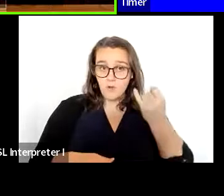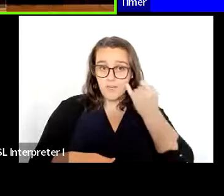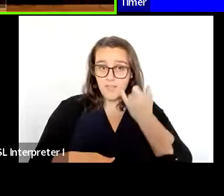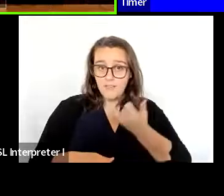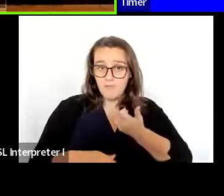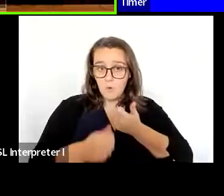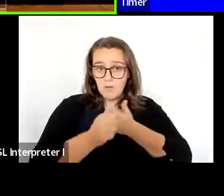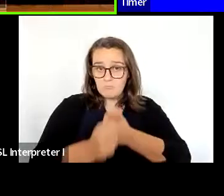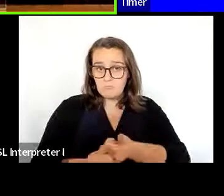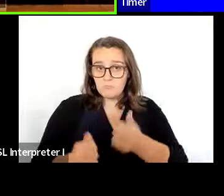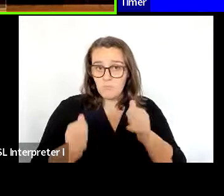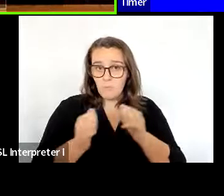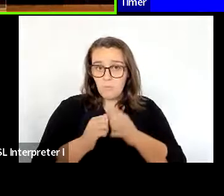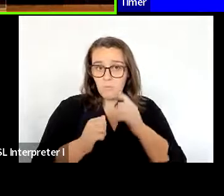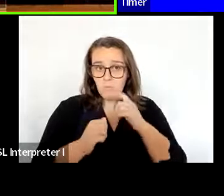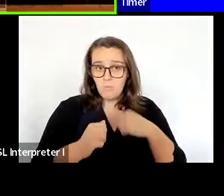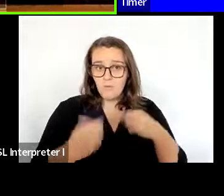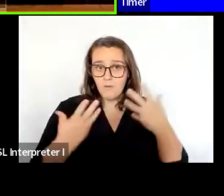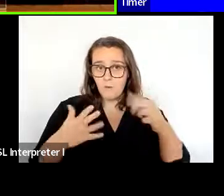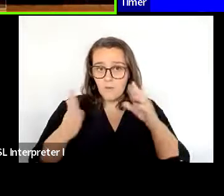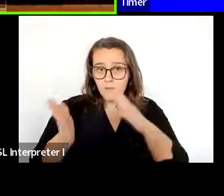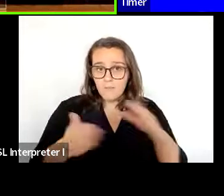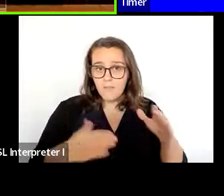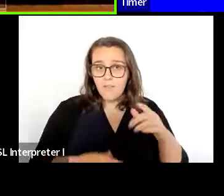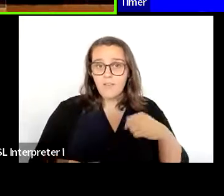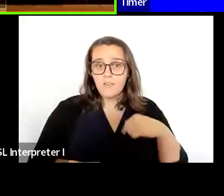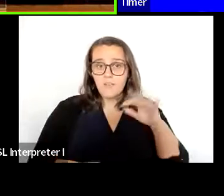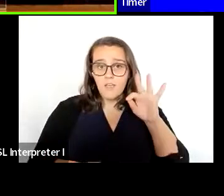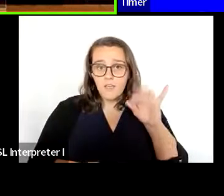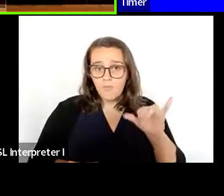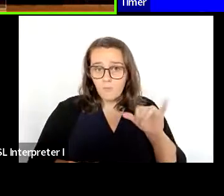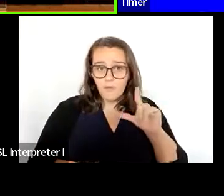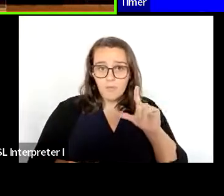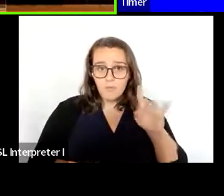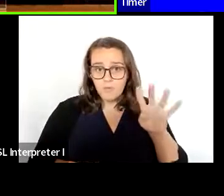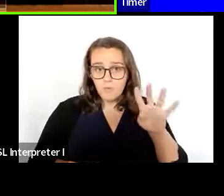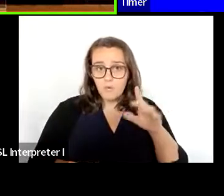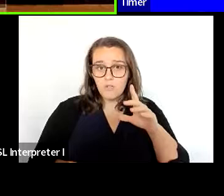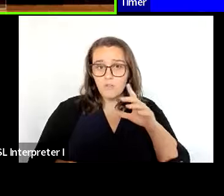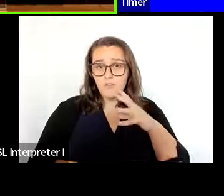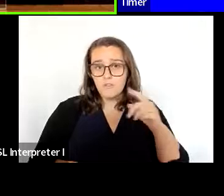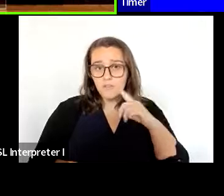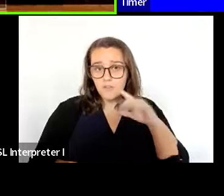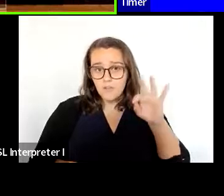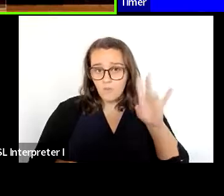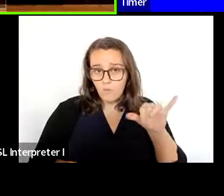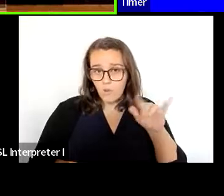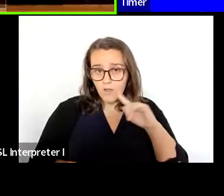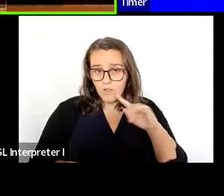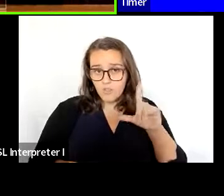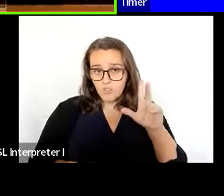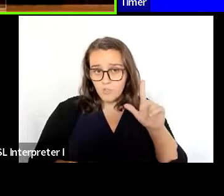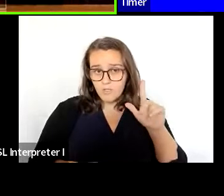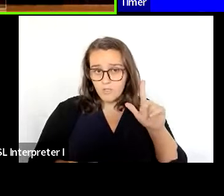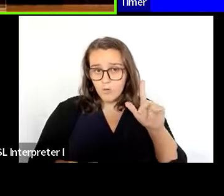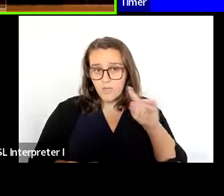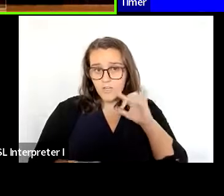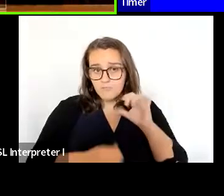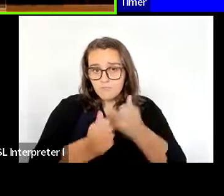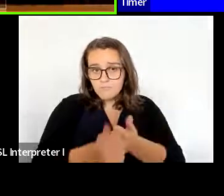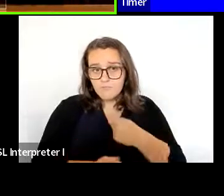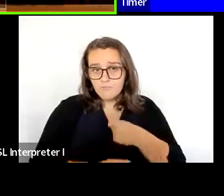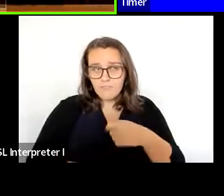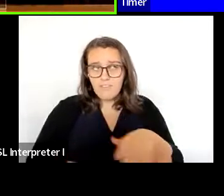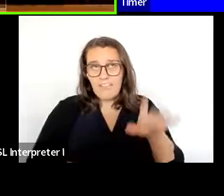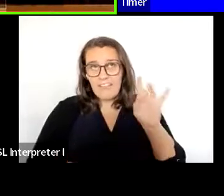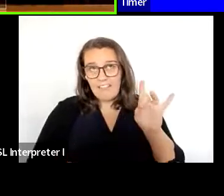budget investments that are in this coming fiscal year so that that type of inventory aligns with, I believe it was $8 or $10 million that was put into the